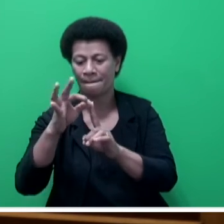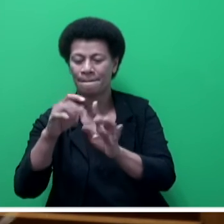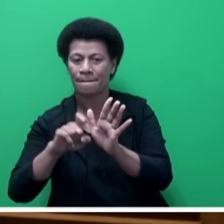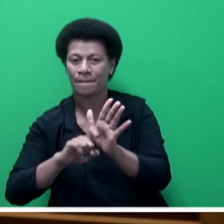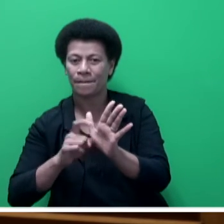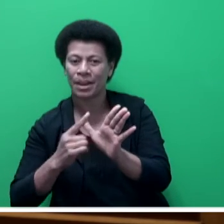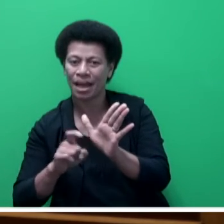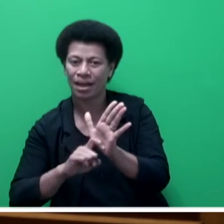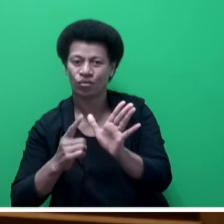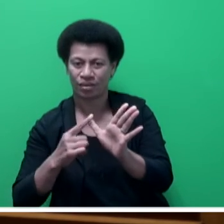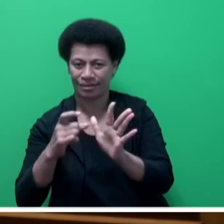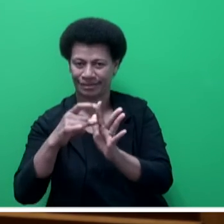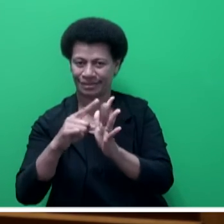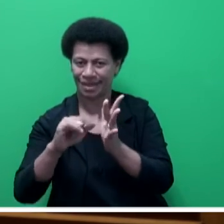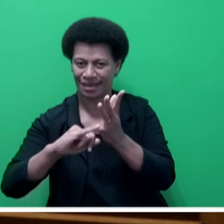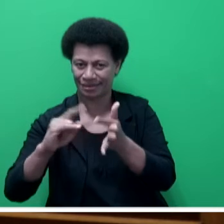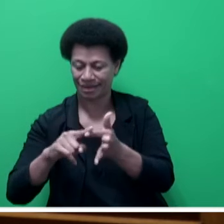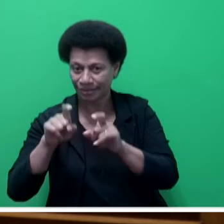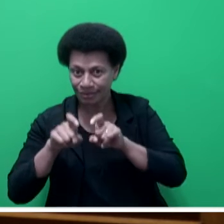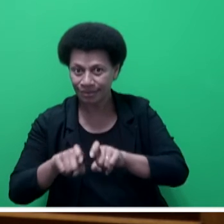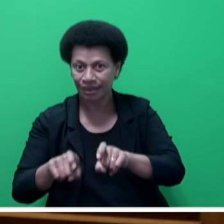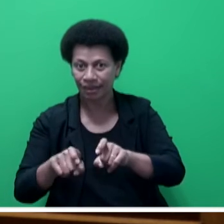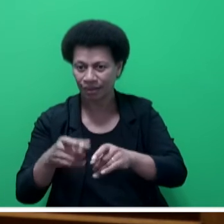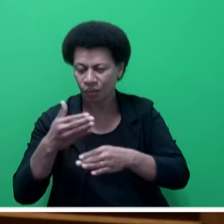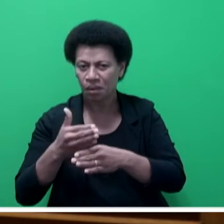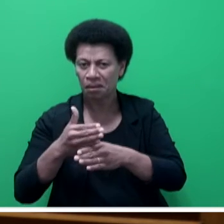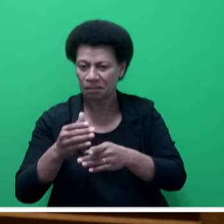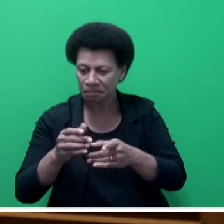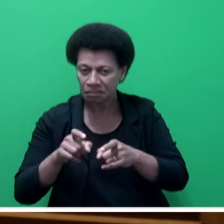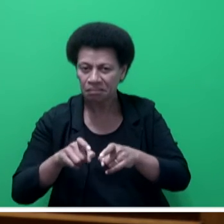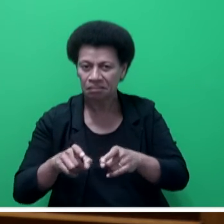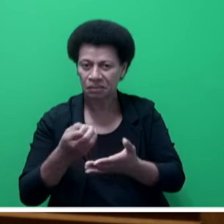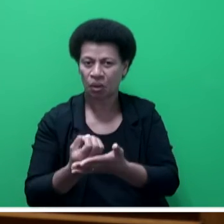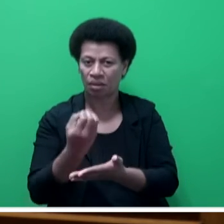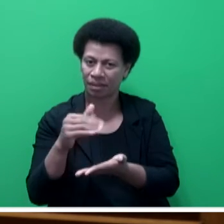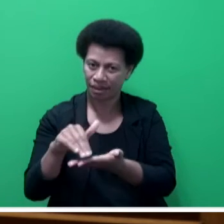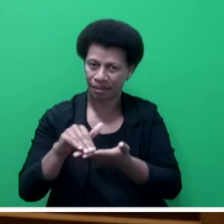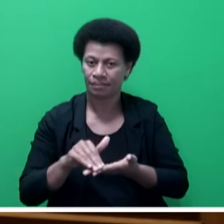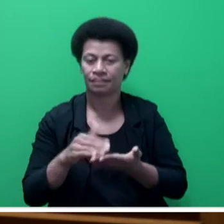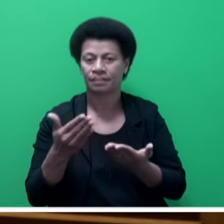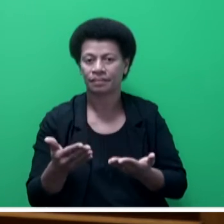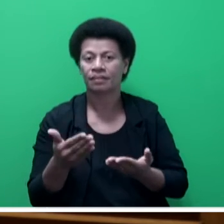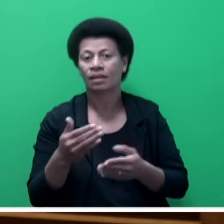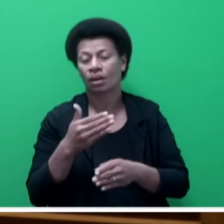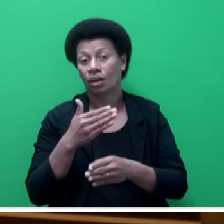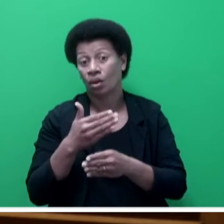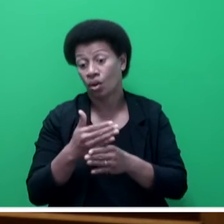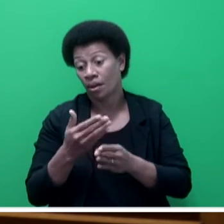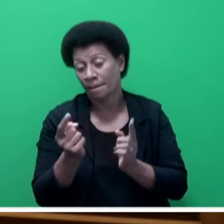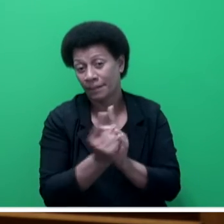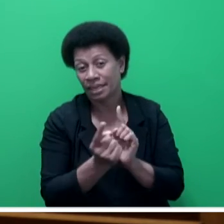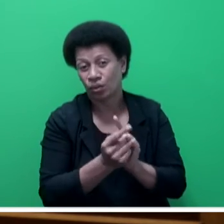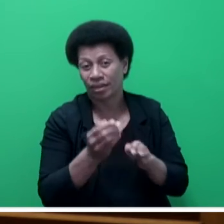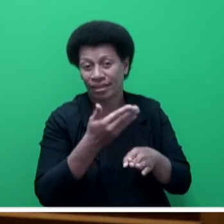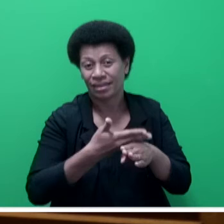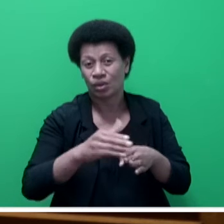money in the local economy. Regionally also, we've introductory meetings with New Caledonia and Tuvalu's health officials to actually